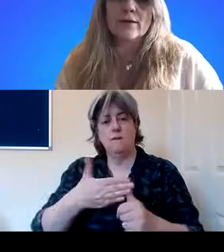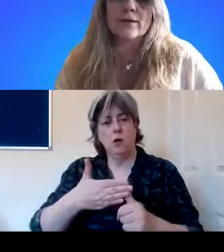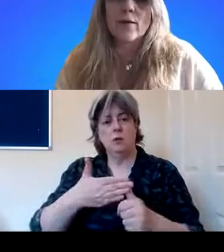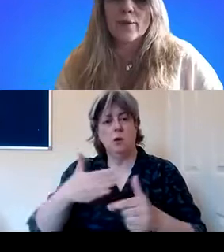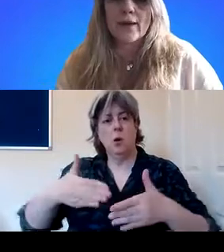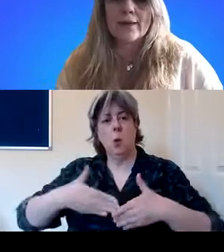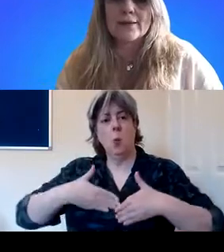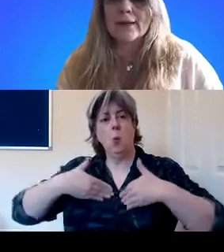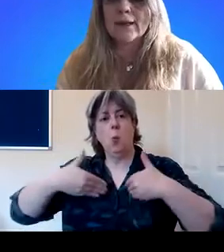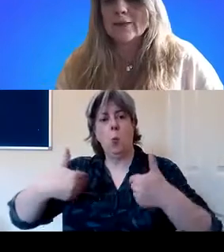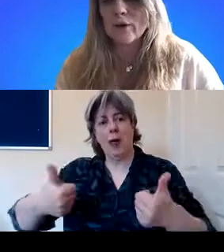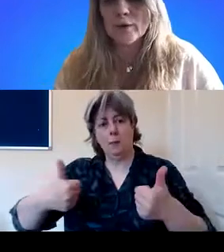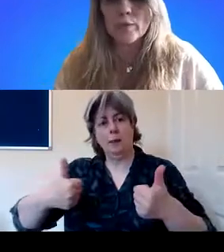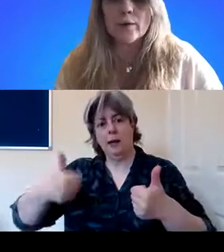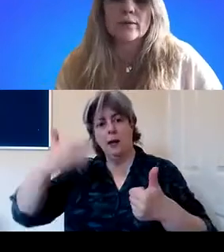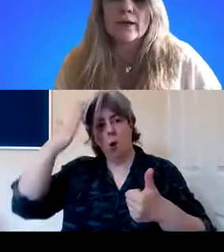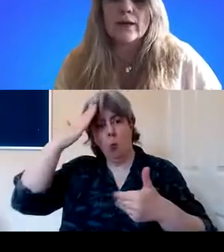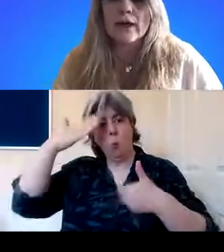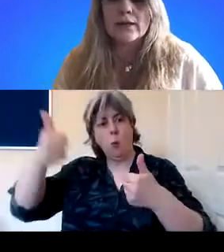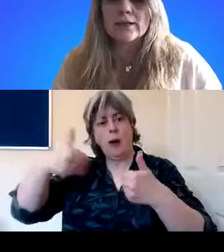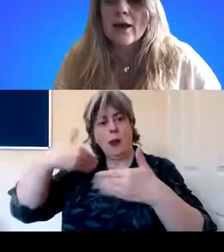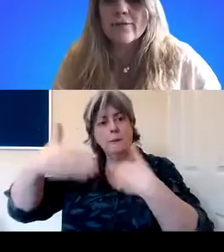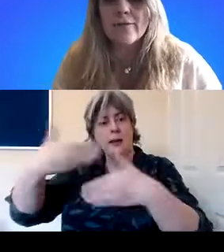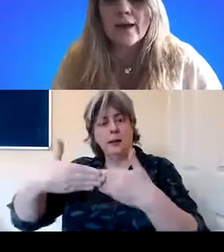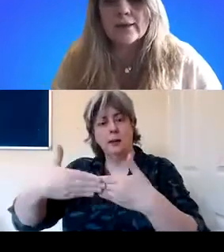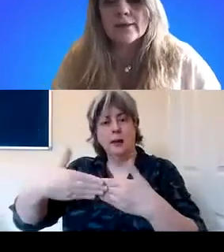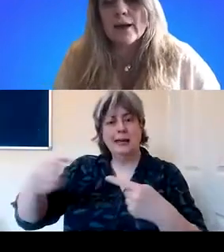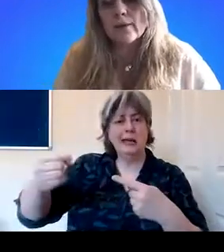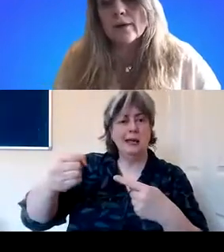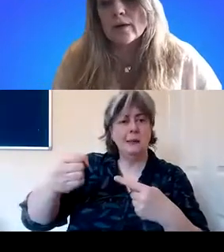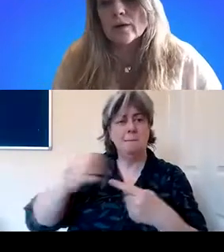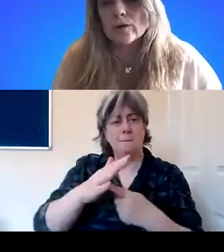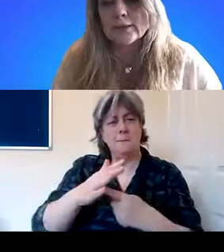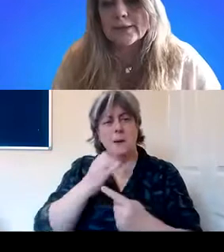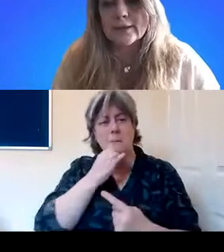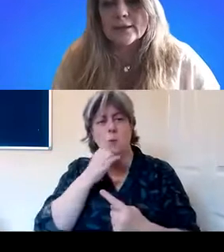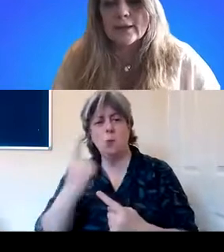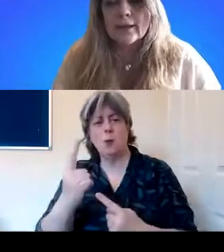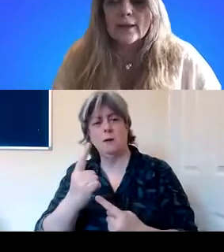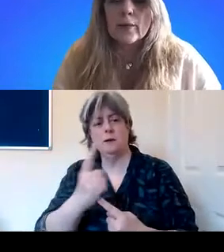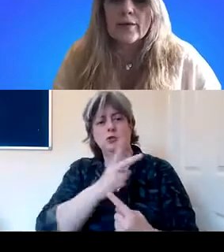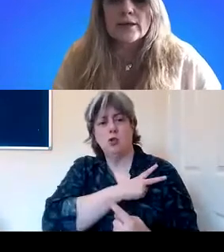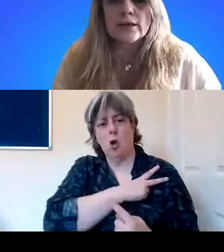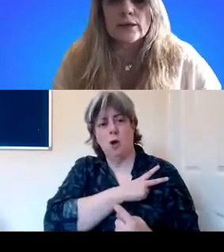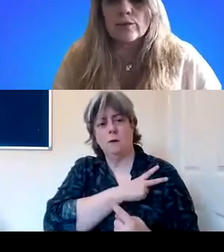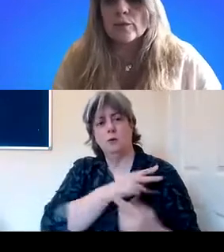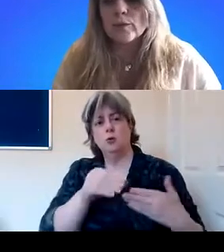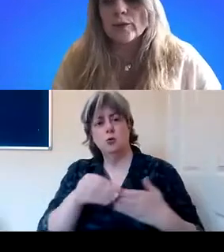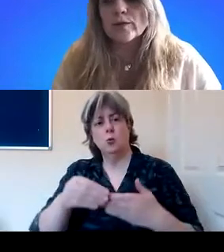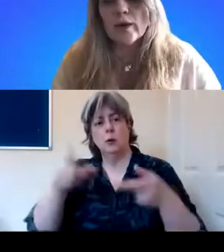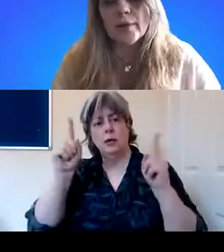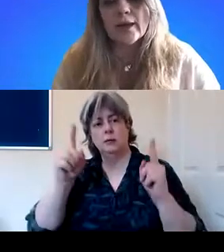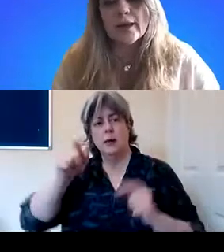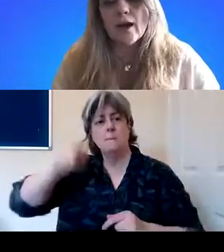us, well-being is key for our pupils, our staff, and our school leaders. And we're asking you to